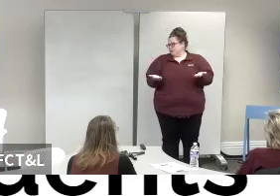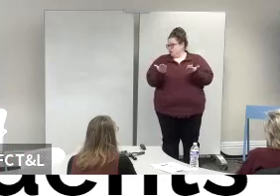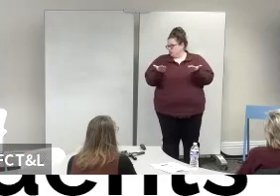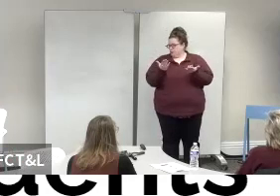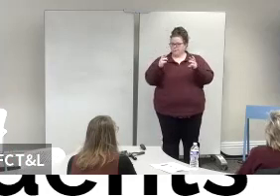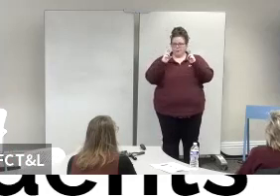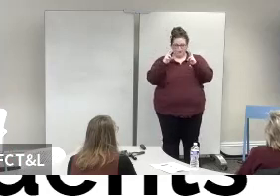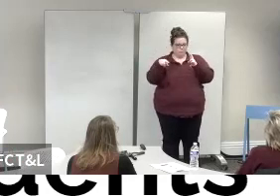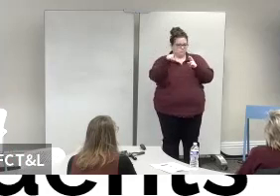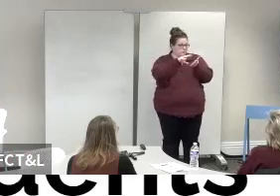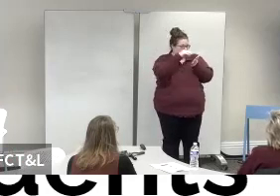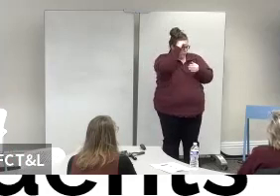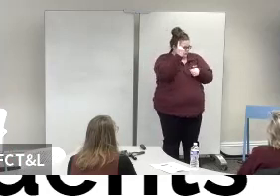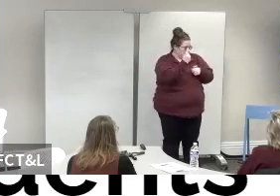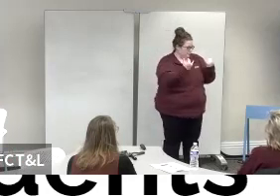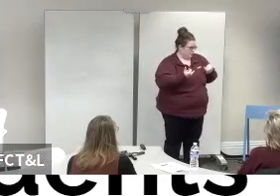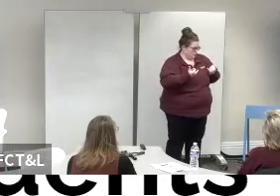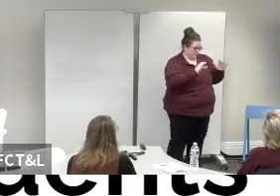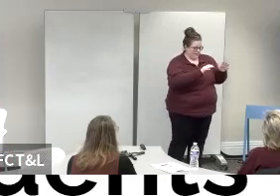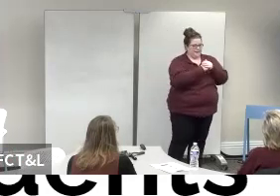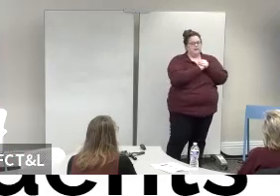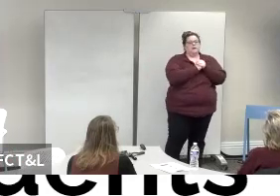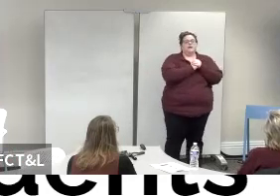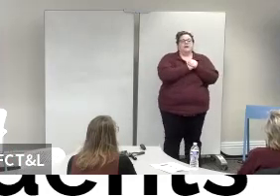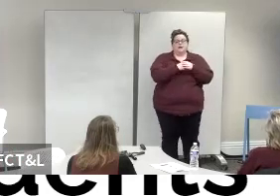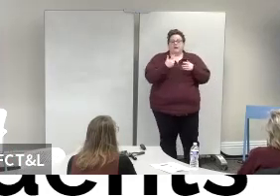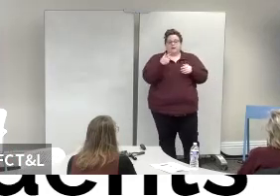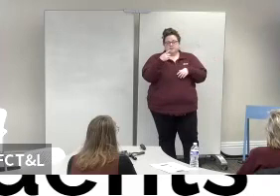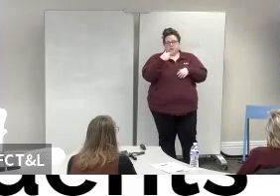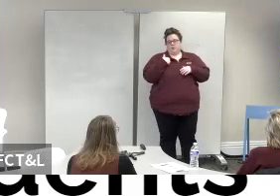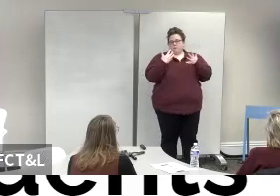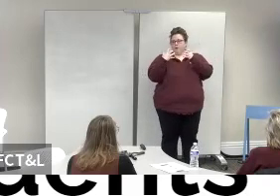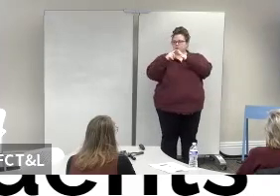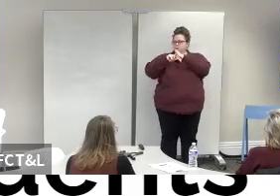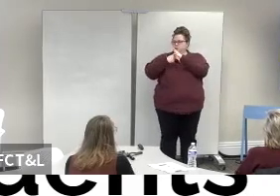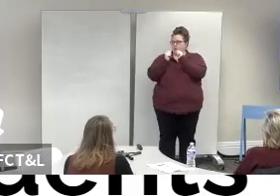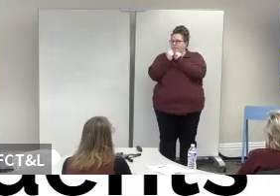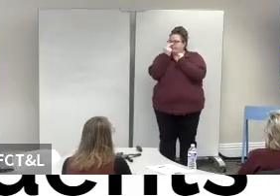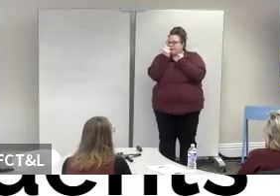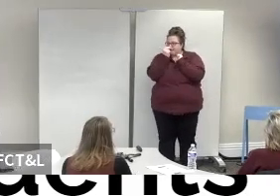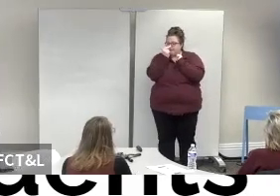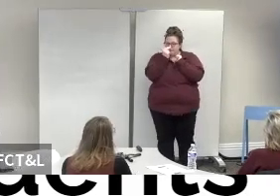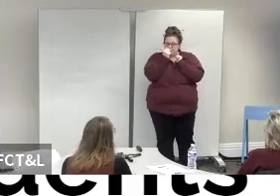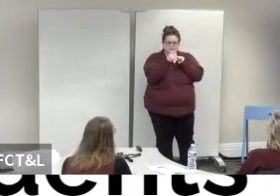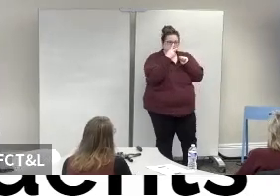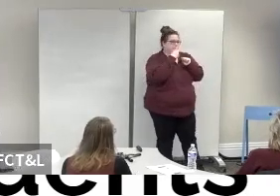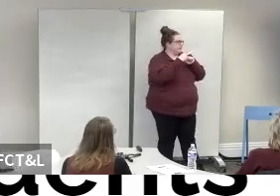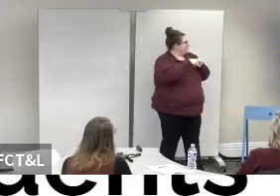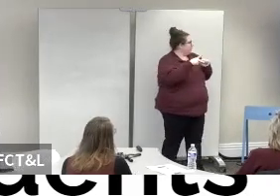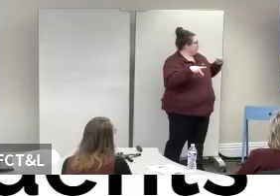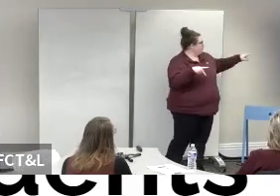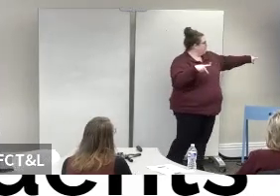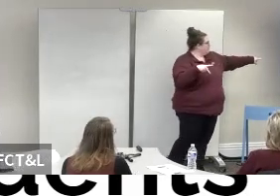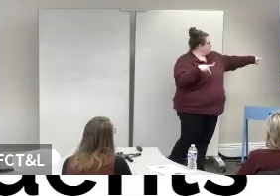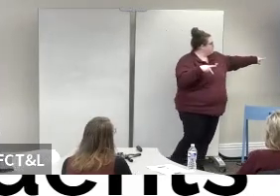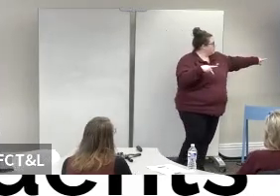I'd like to thank you all for joining us today. Hopefully you will learn something today that you'll take away with you. I want to start